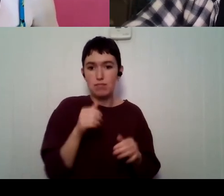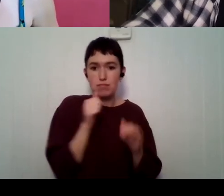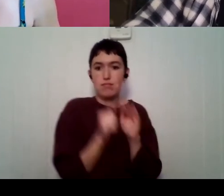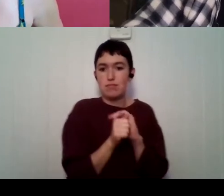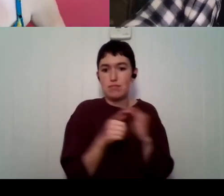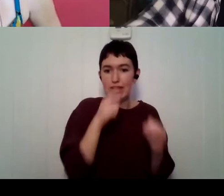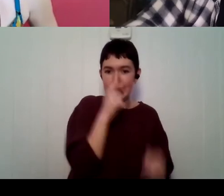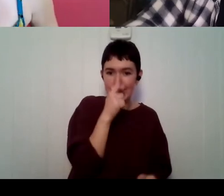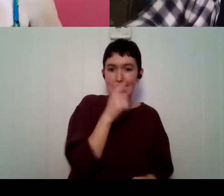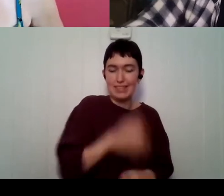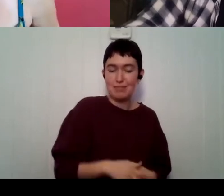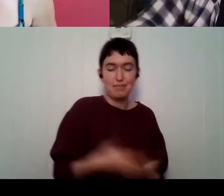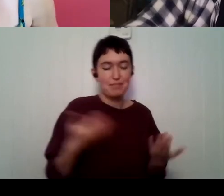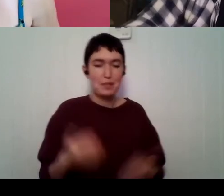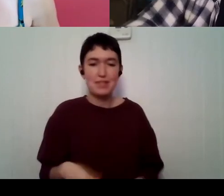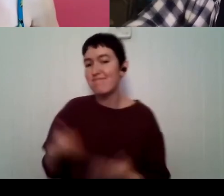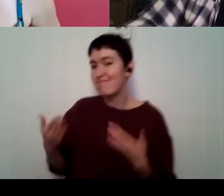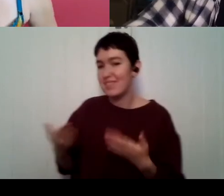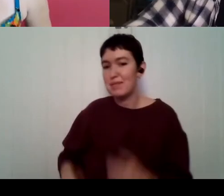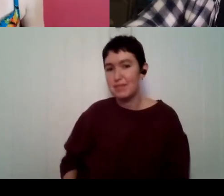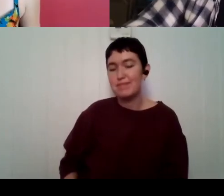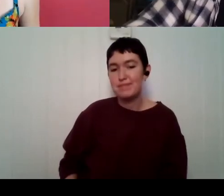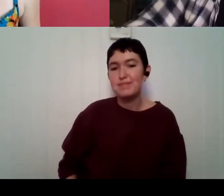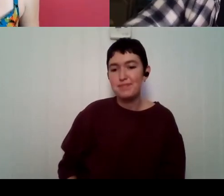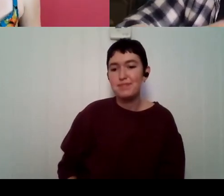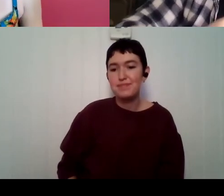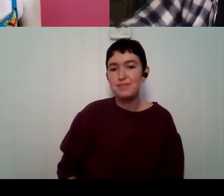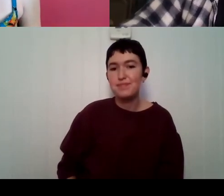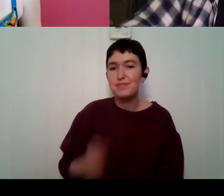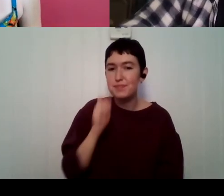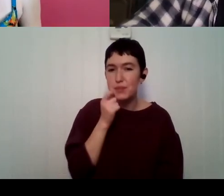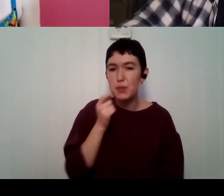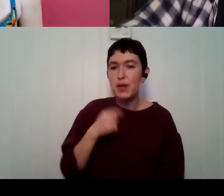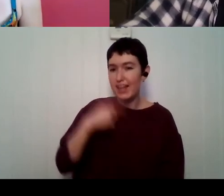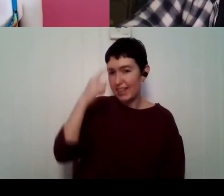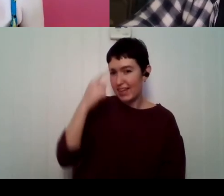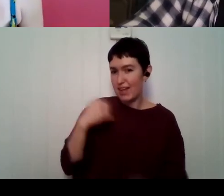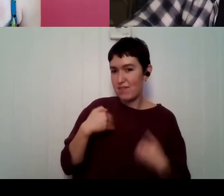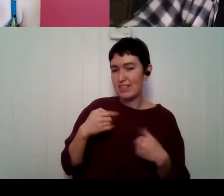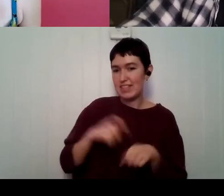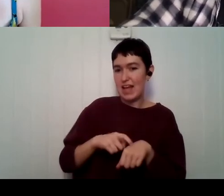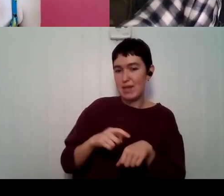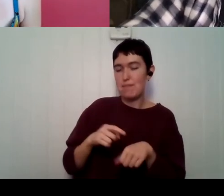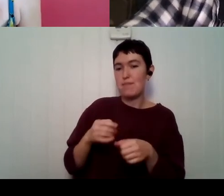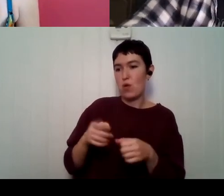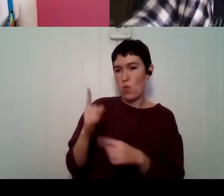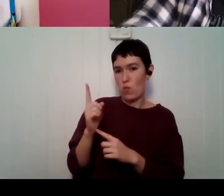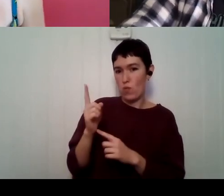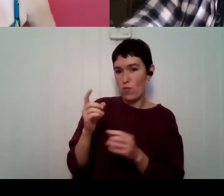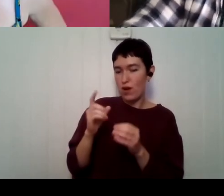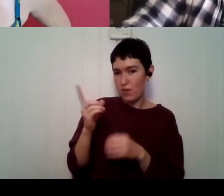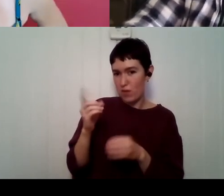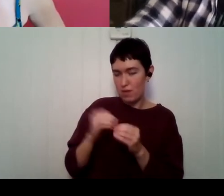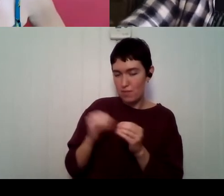Maybe. We may never know. All right, cool. I think we have time for one more question. Yeah. And that's going to be from Jody. What is the difference